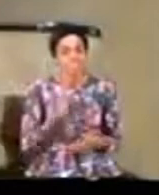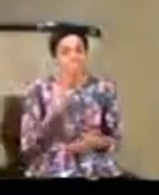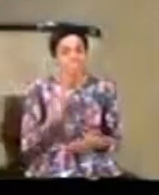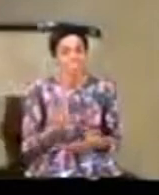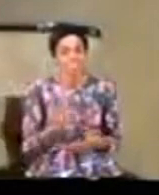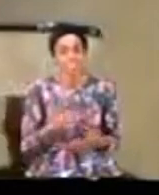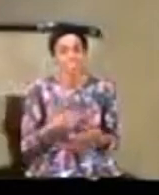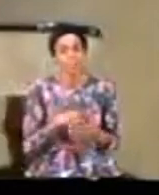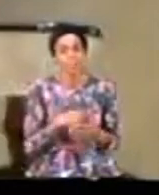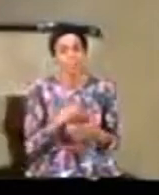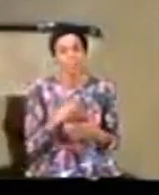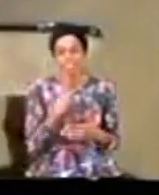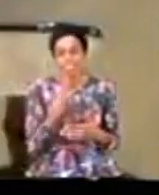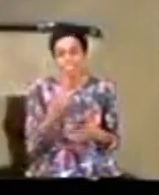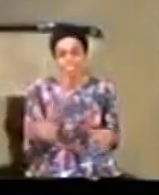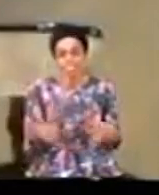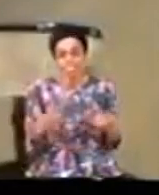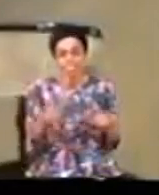I will go,